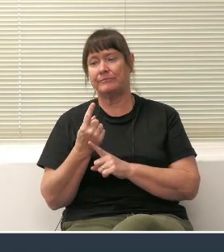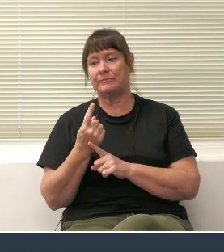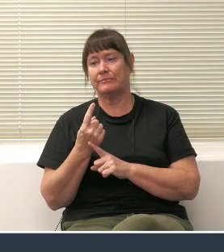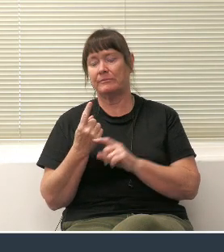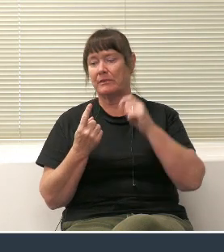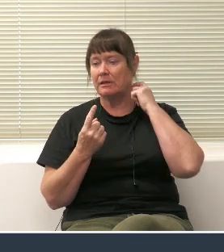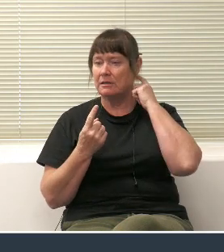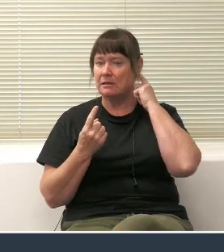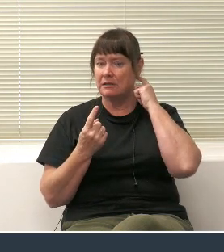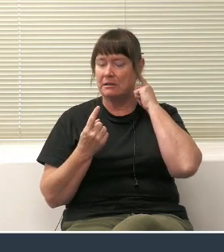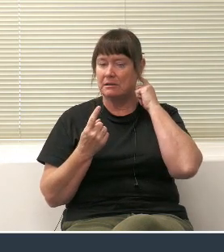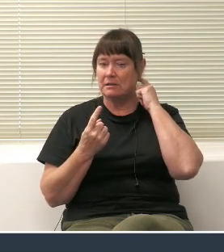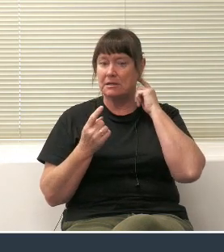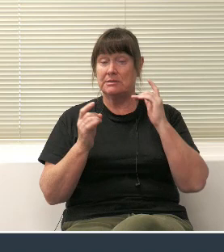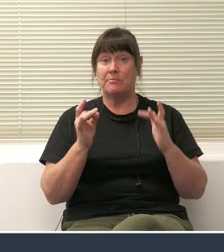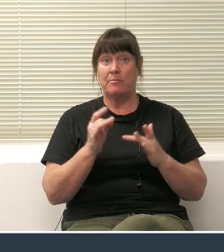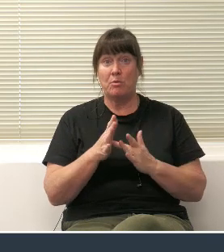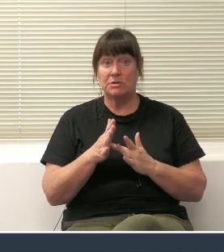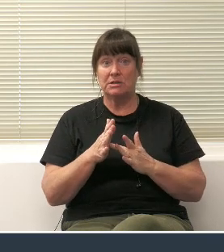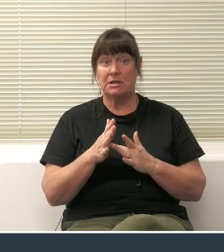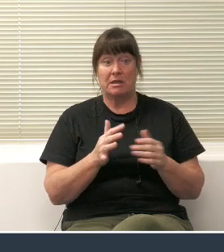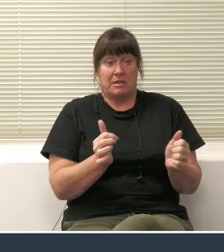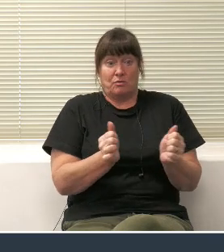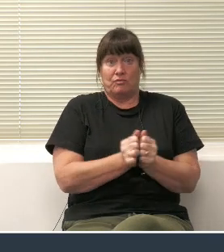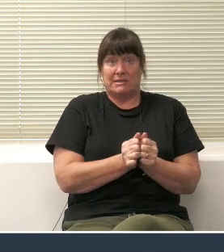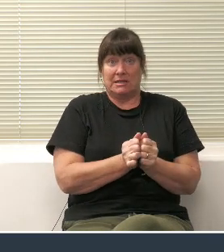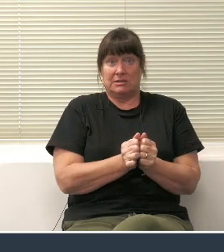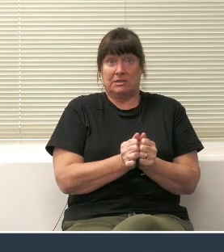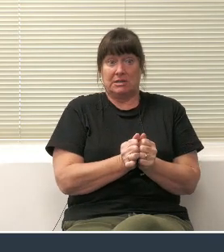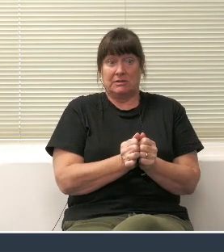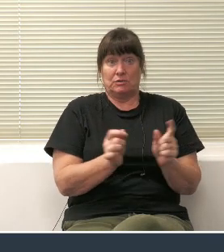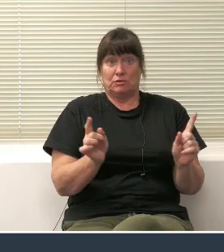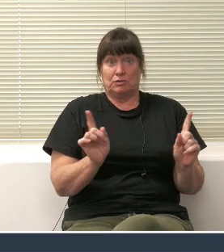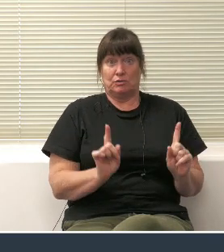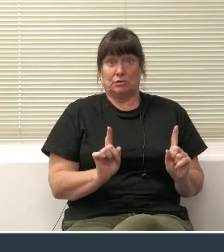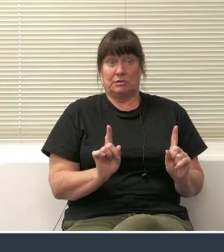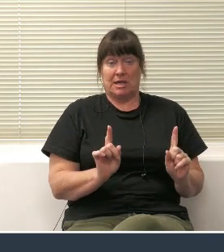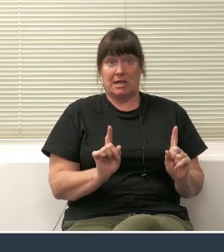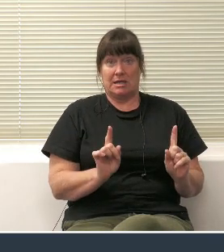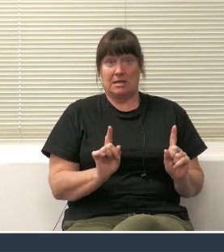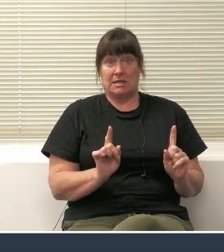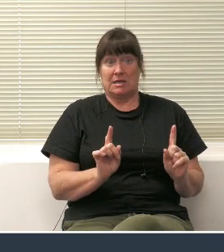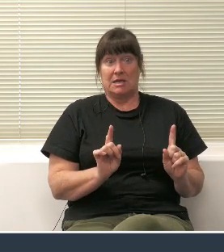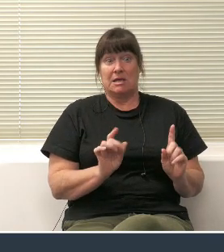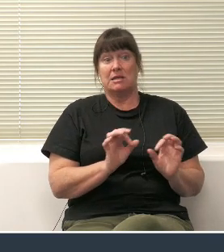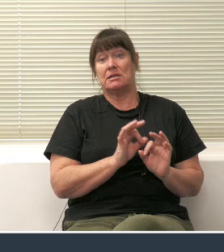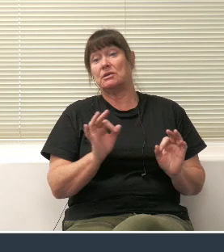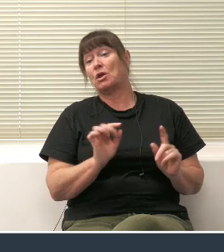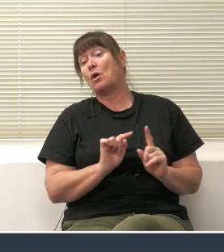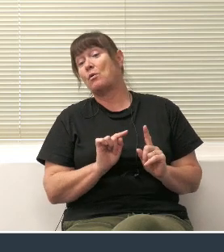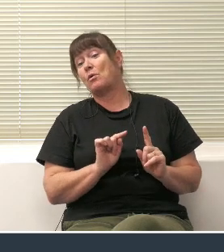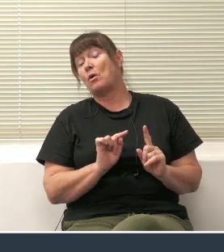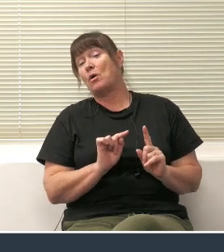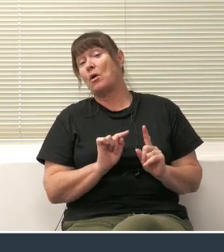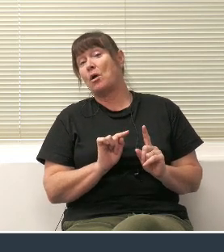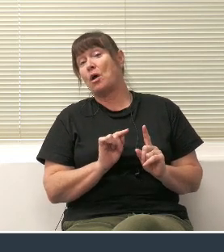that it is important that the resolution that's made now doesn't go beyond the scope of what was